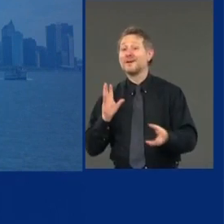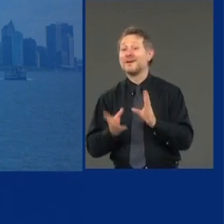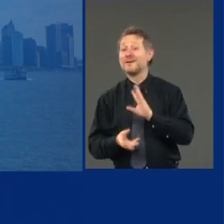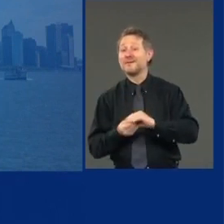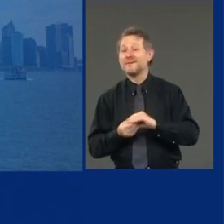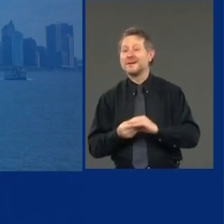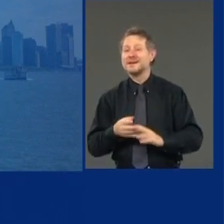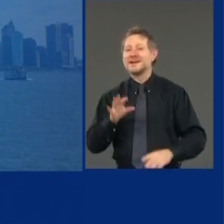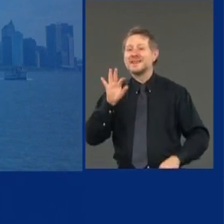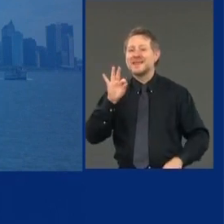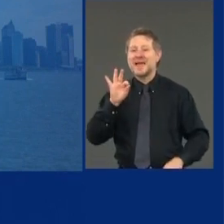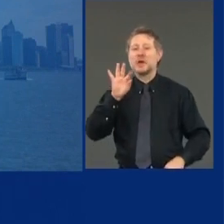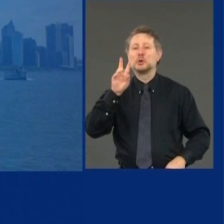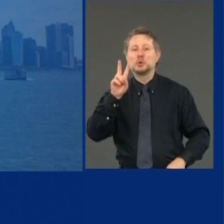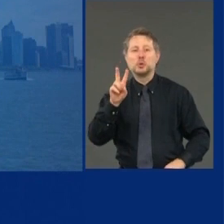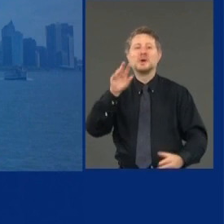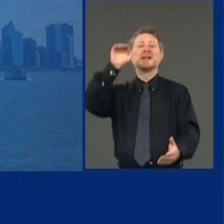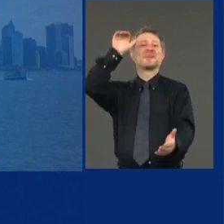92,000.